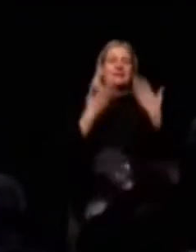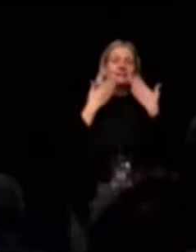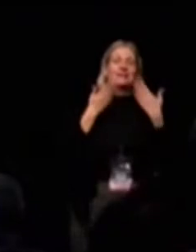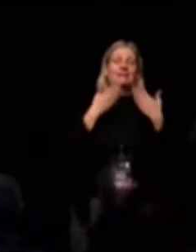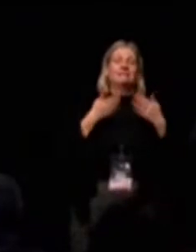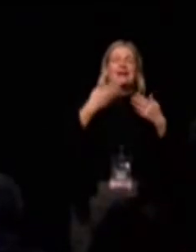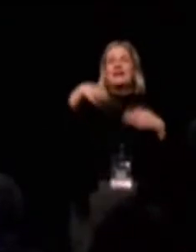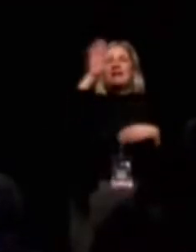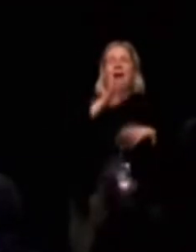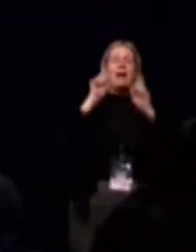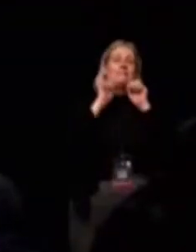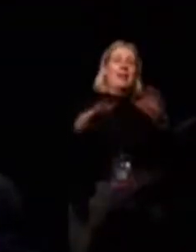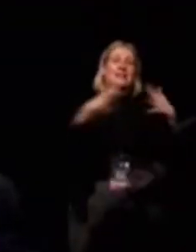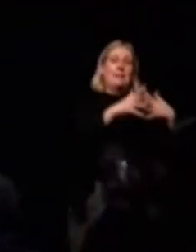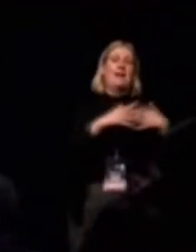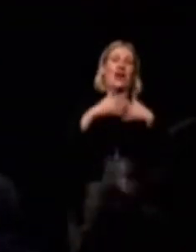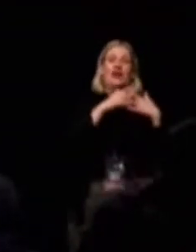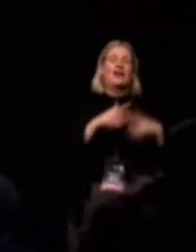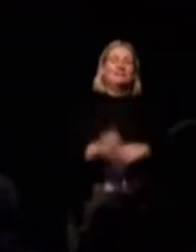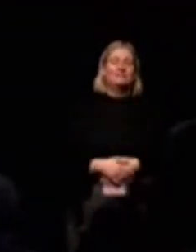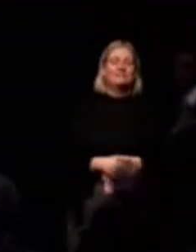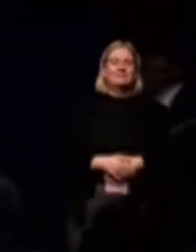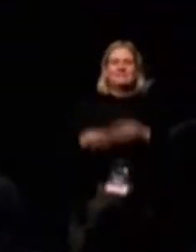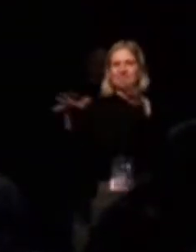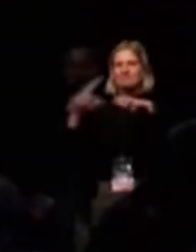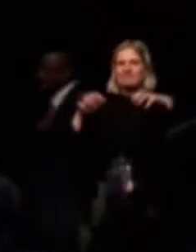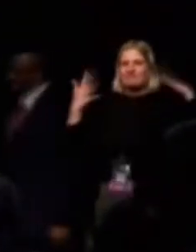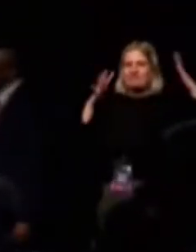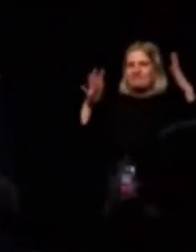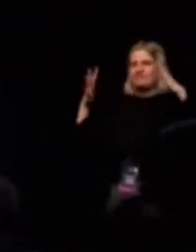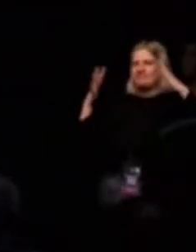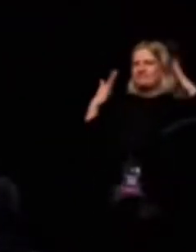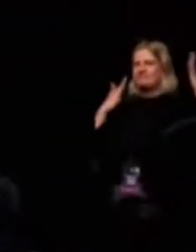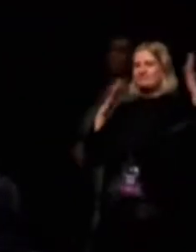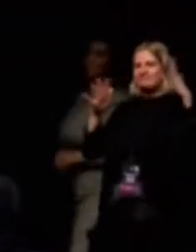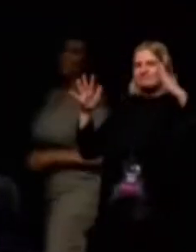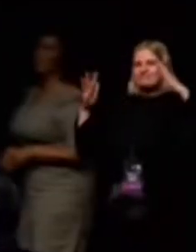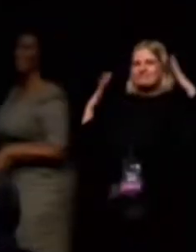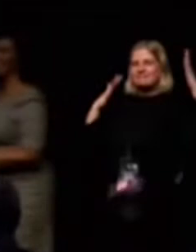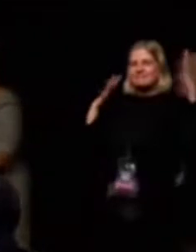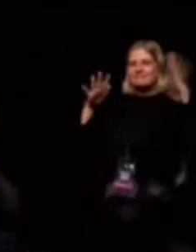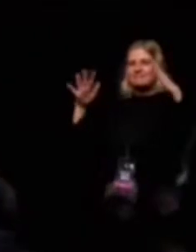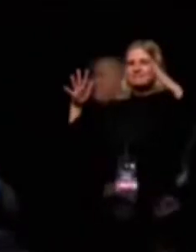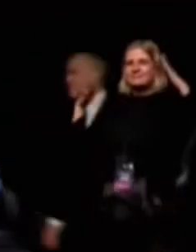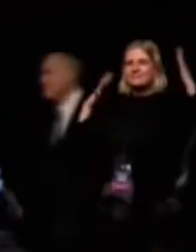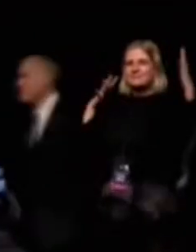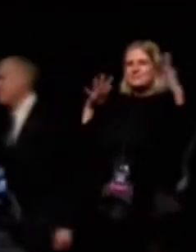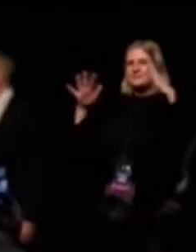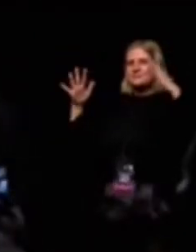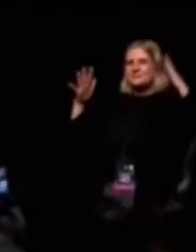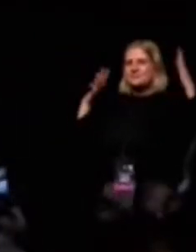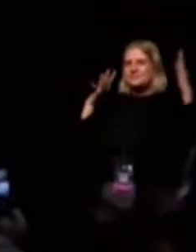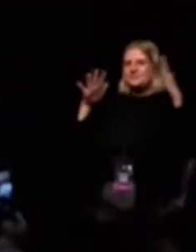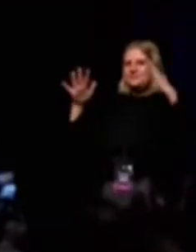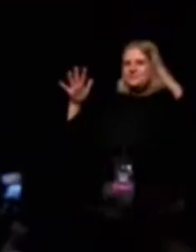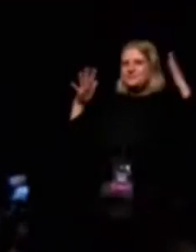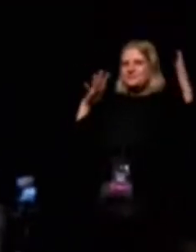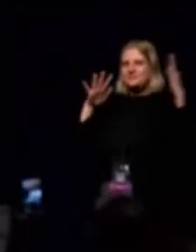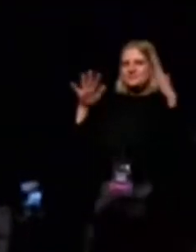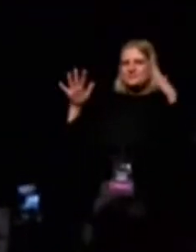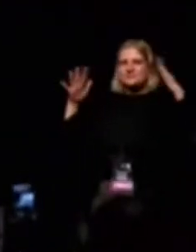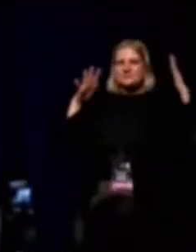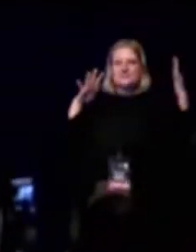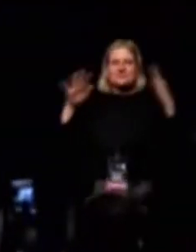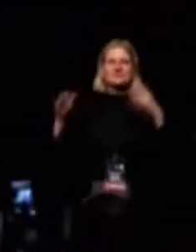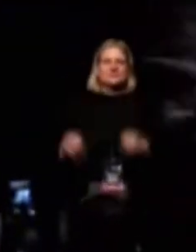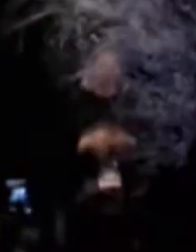you. It's been waiting for you. Welcome to New York. Welcome to New York. Welcome